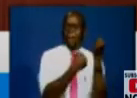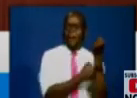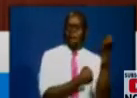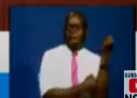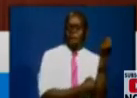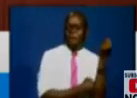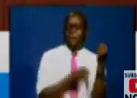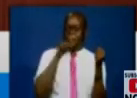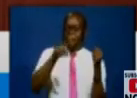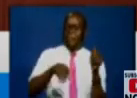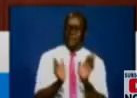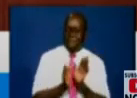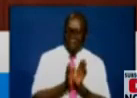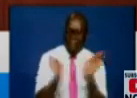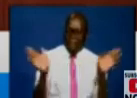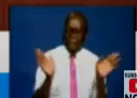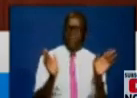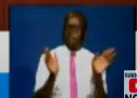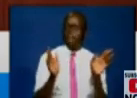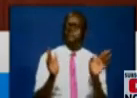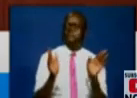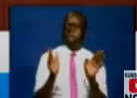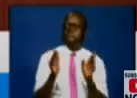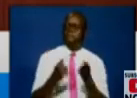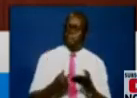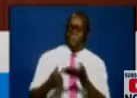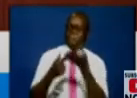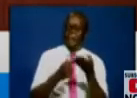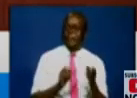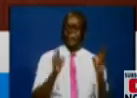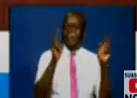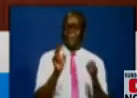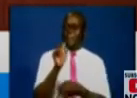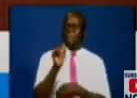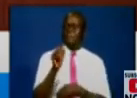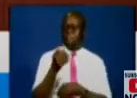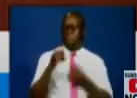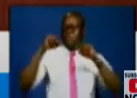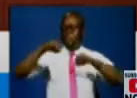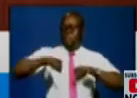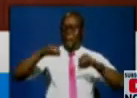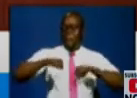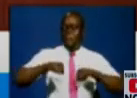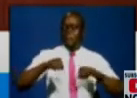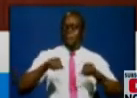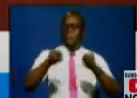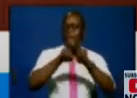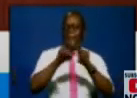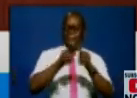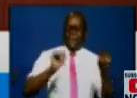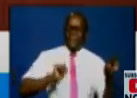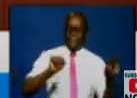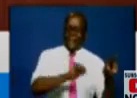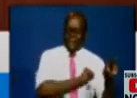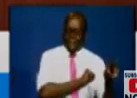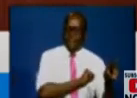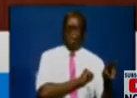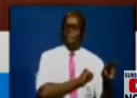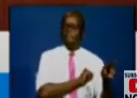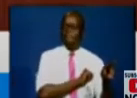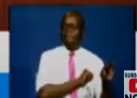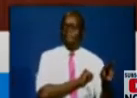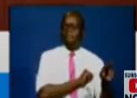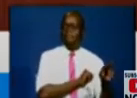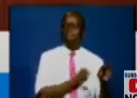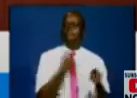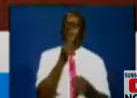must publicly execute and debate matters and be able as a Senate to